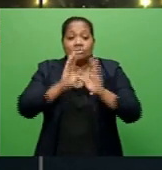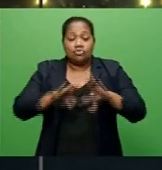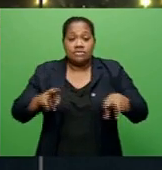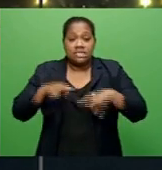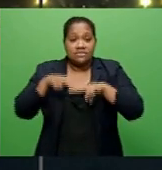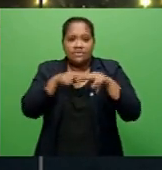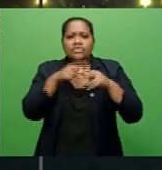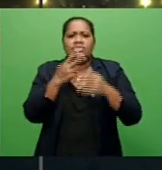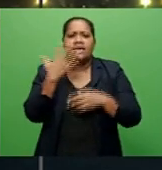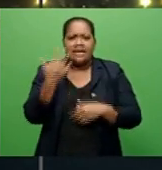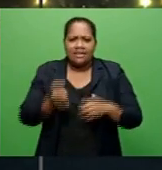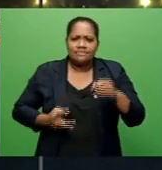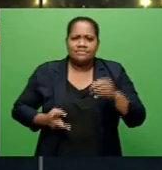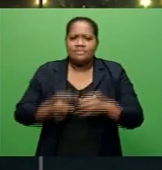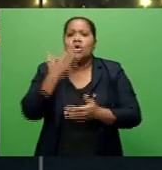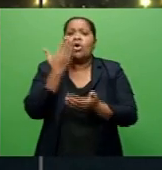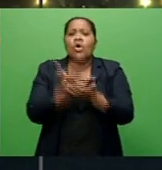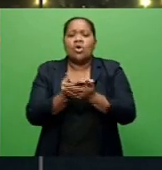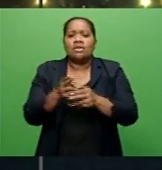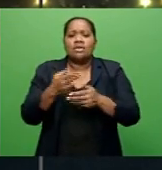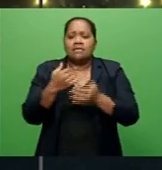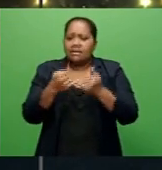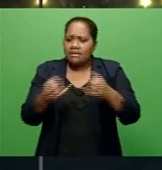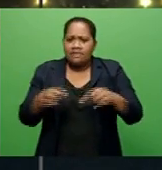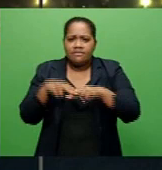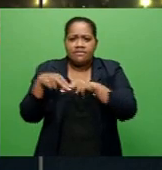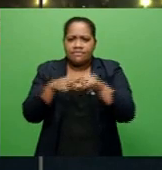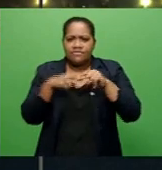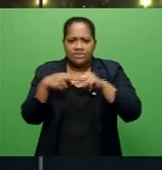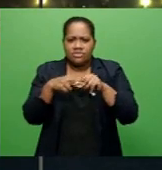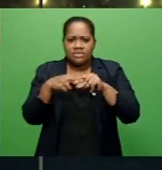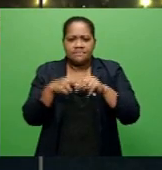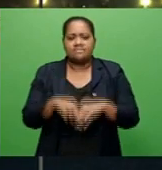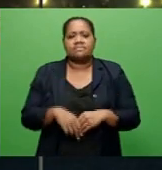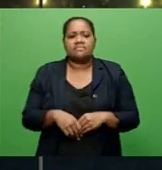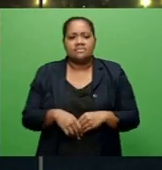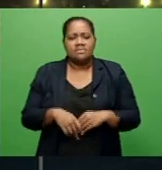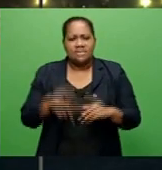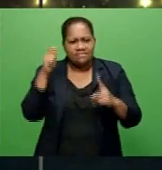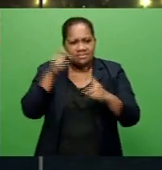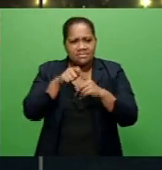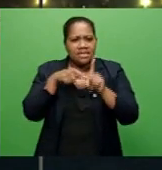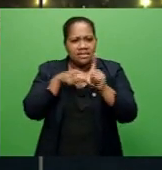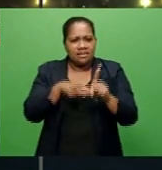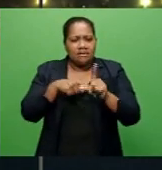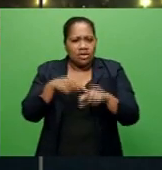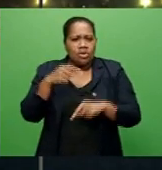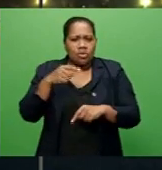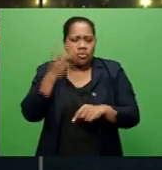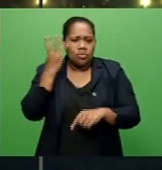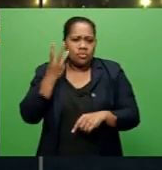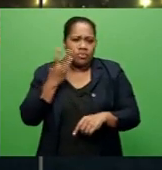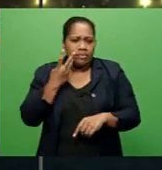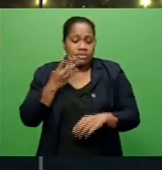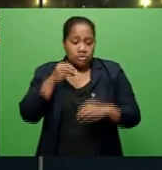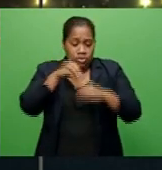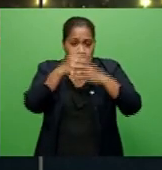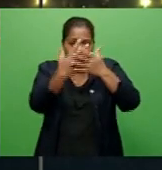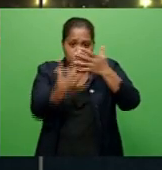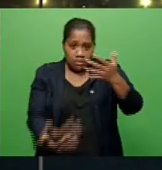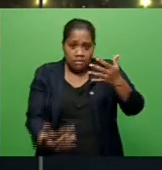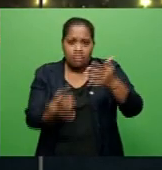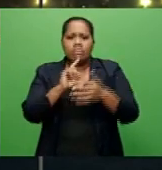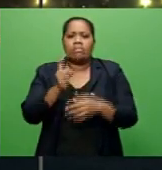an online safety campaign targeting young users. Local agencies are concerned about content that's available to Fijians, and Minister